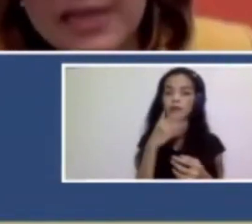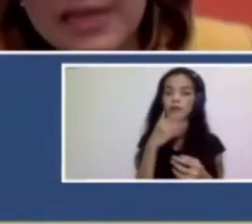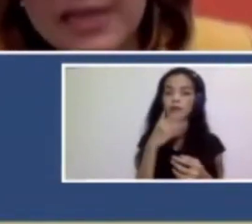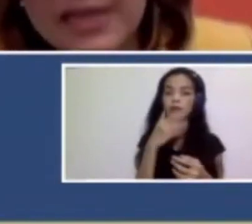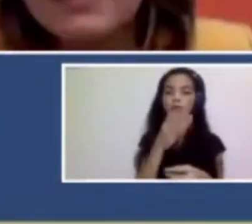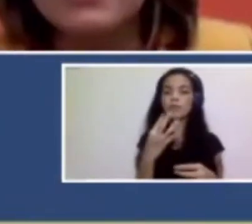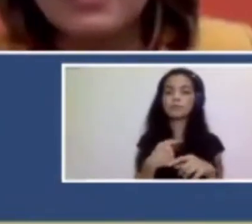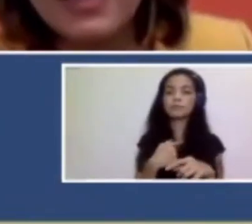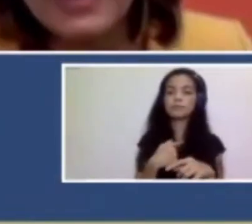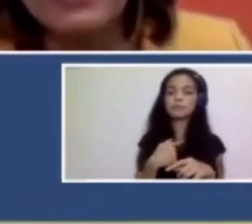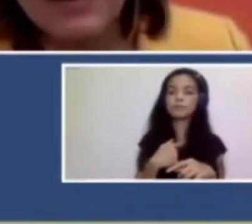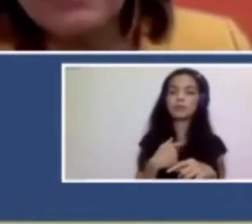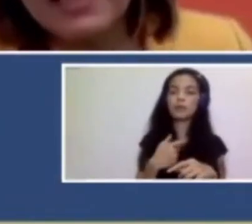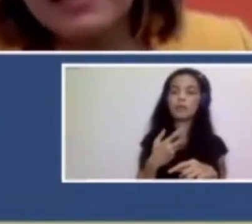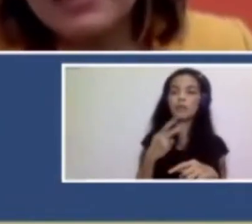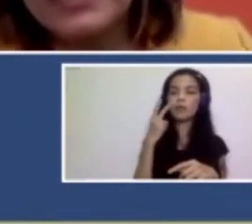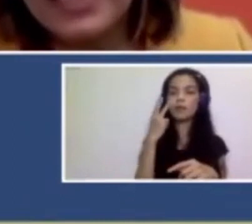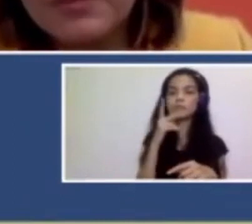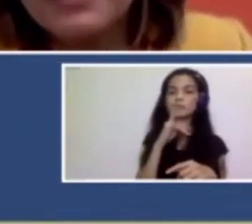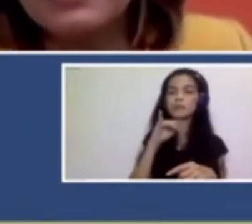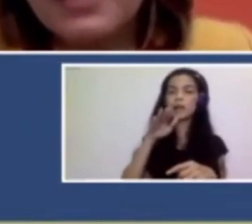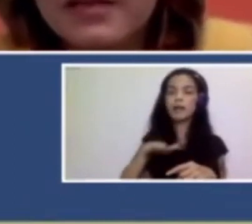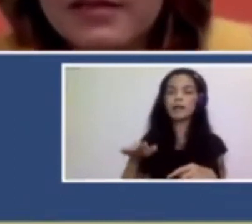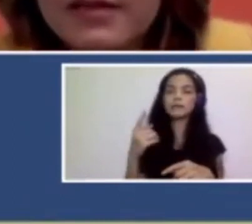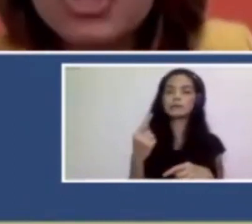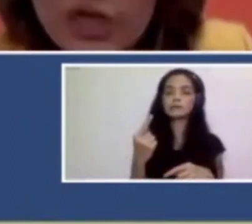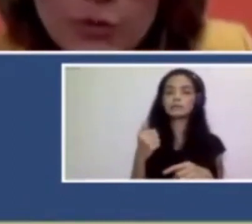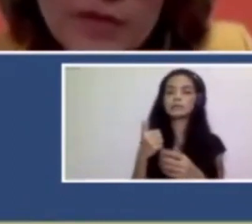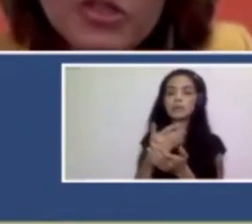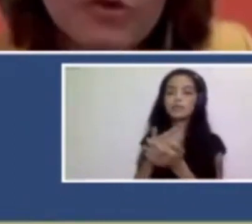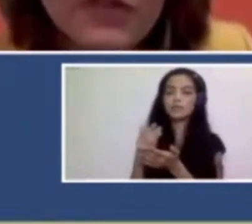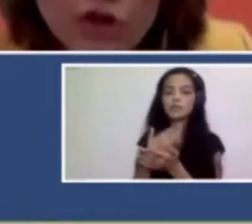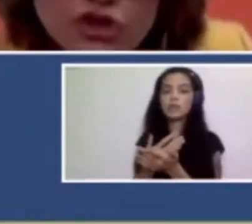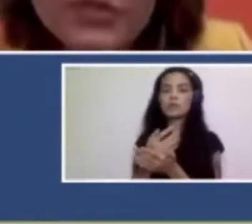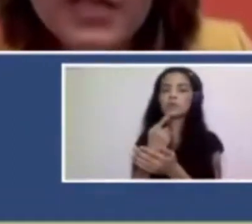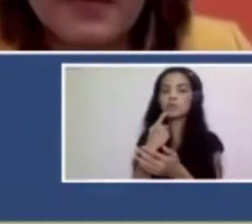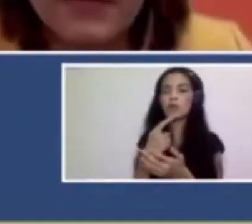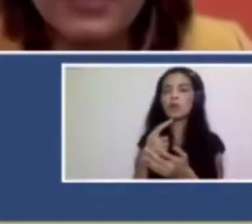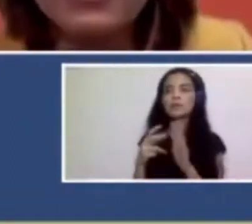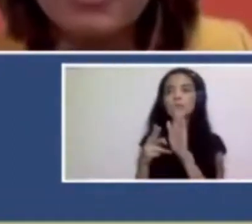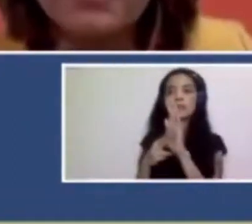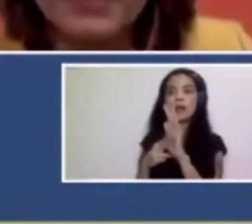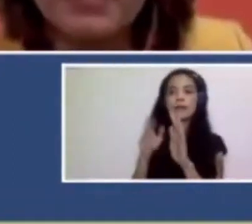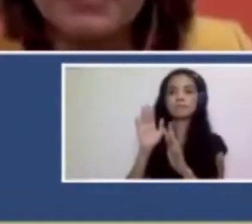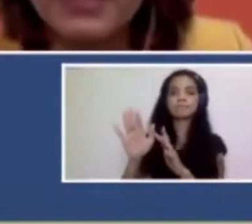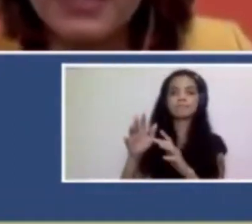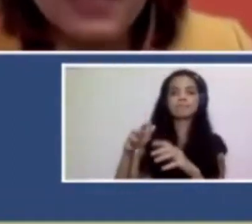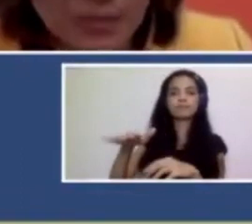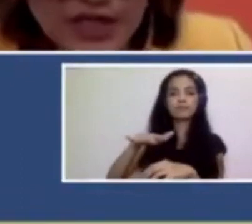kids, like a family. We came and shared with them some of the costumes. They have some kind